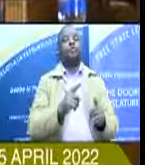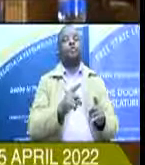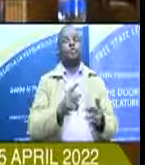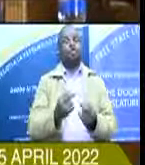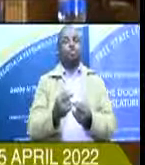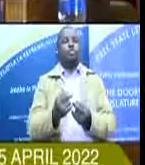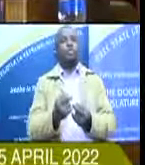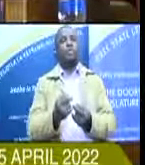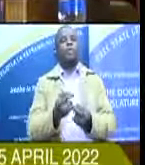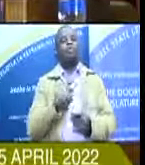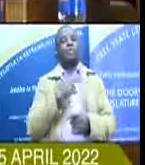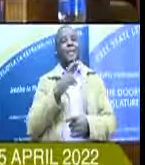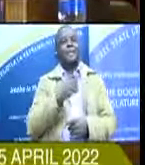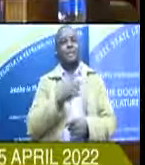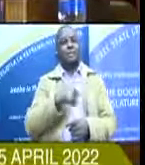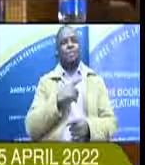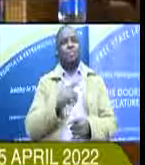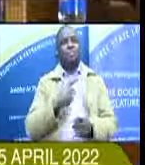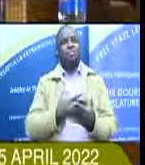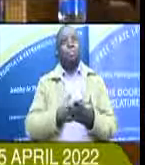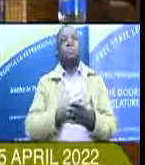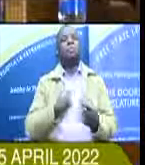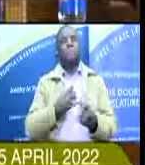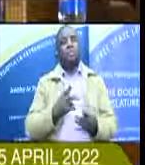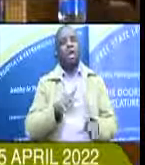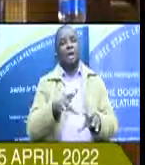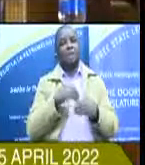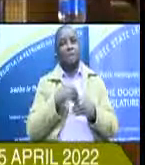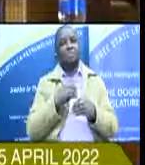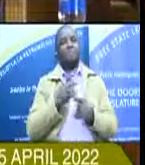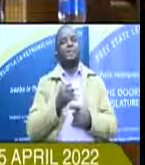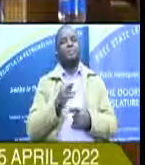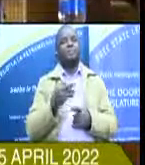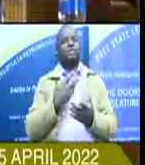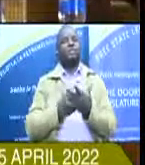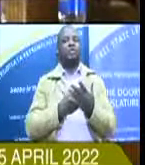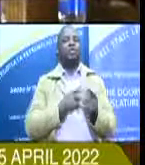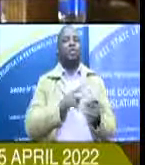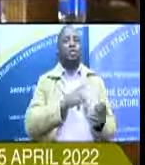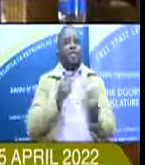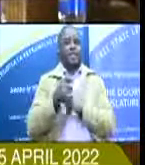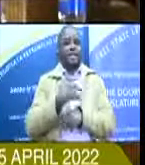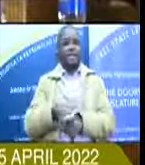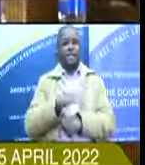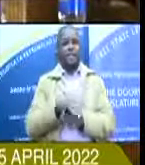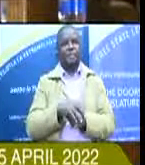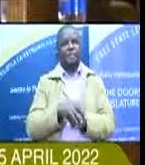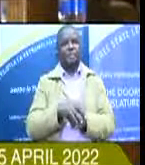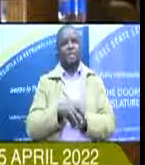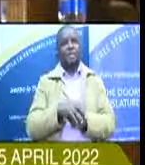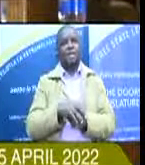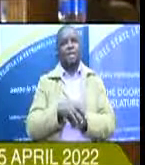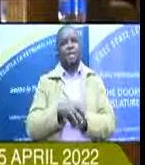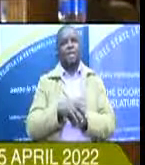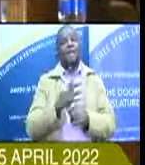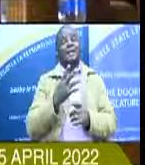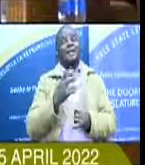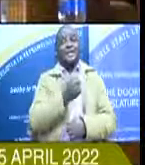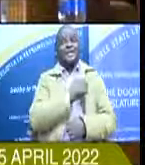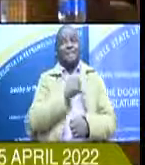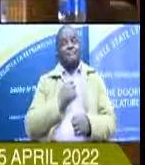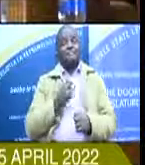that require of us to harness and embrace them towards a new dispensation. the impact on staff